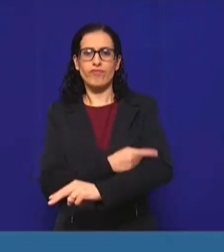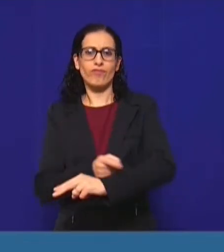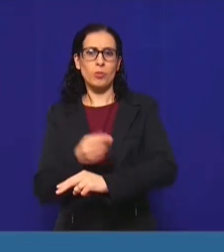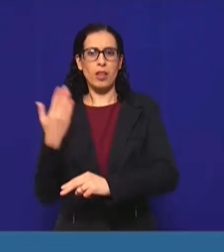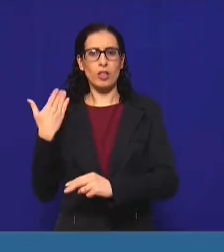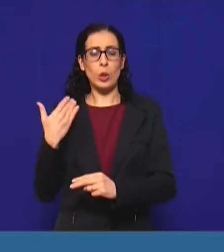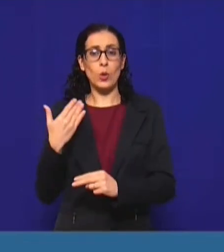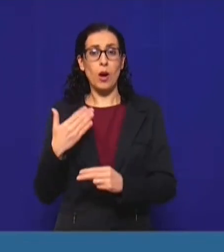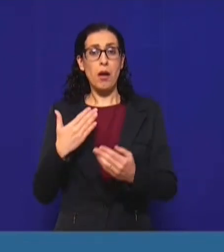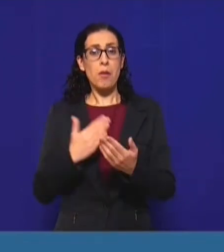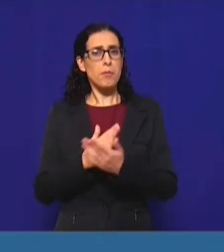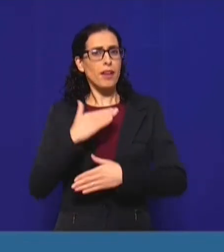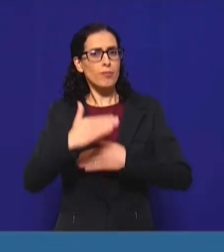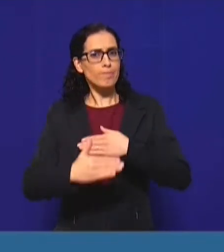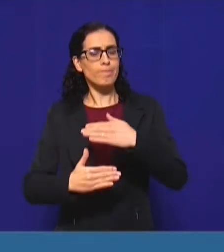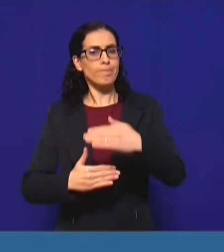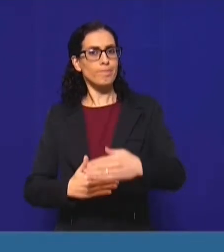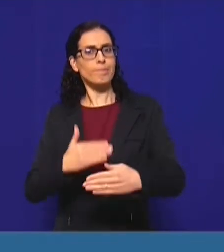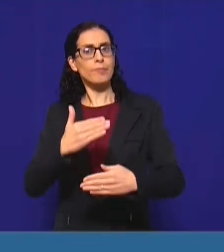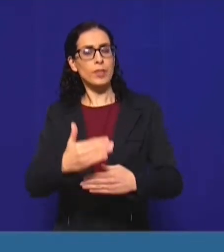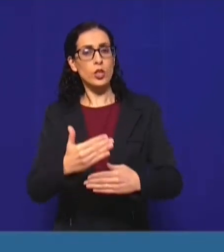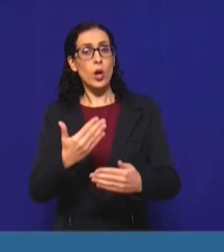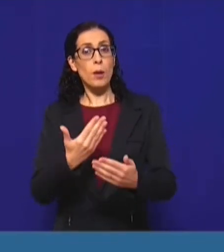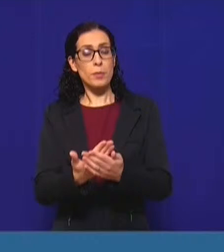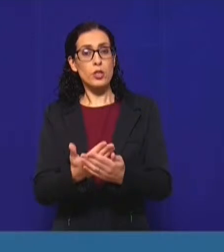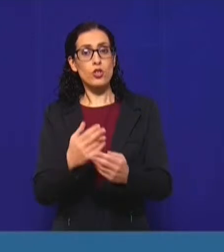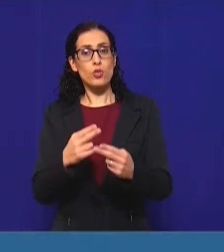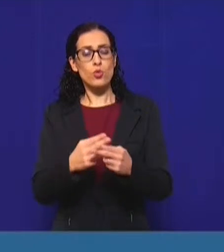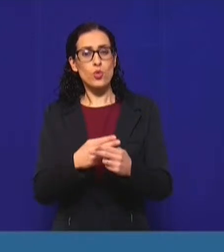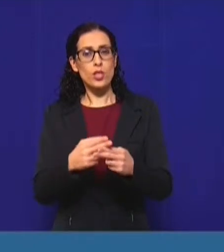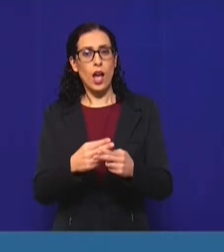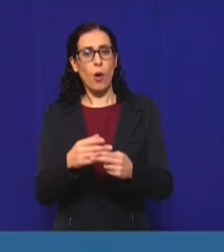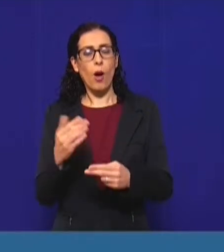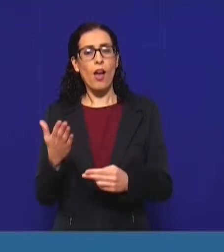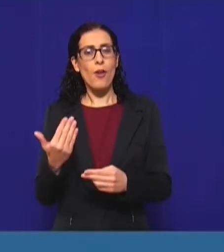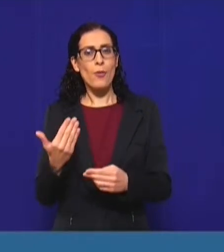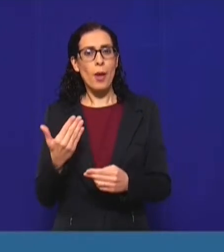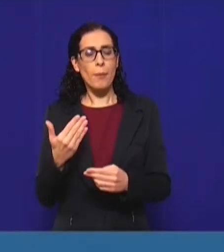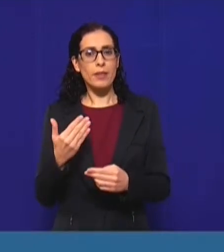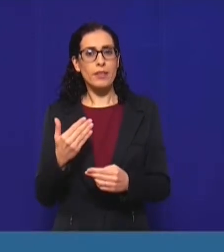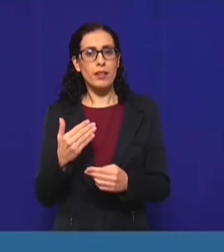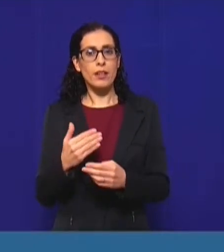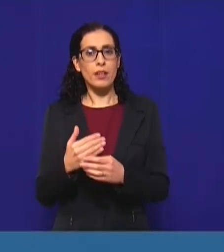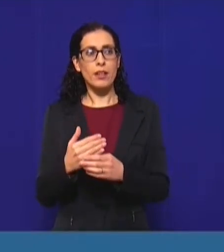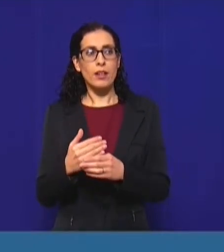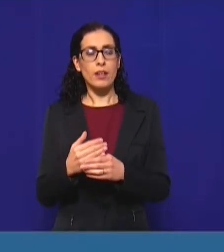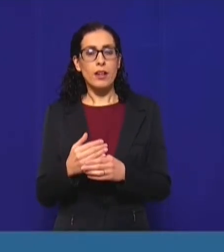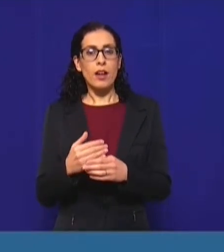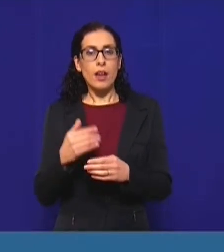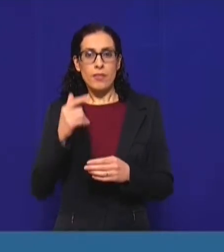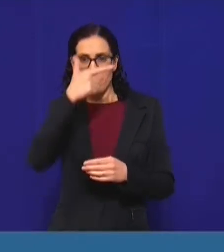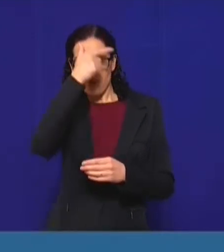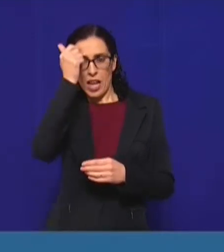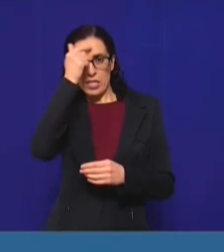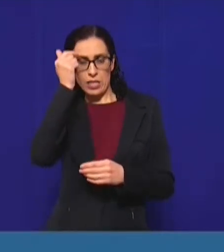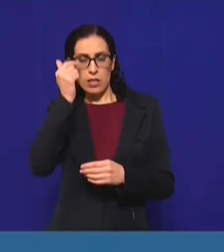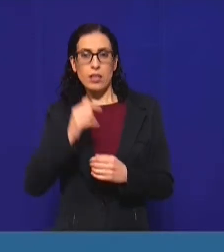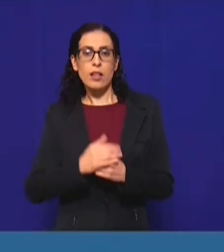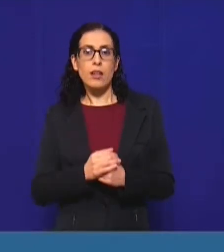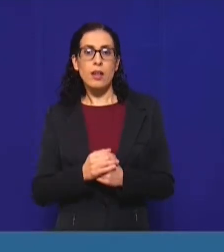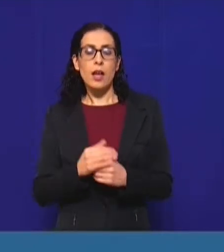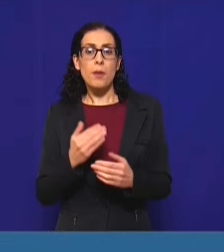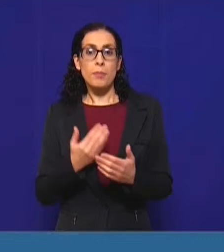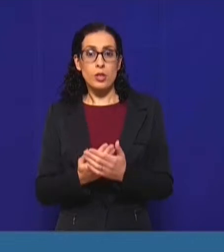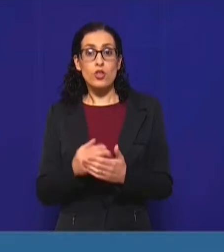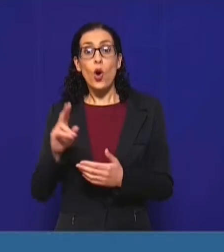nimxu biex nużaw ukoll dawk il-rapid antigen tests li daw ħafna nies jafuhom bħala rapid tests, dawn ukoll